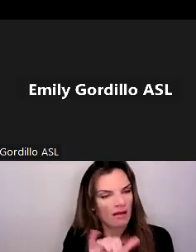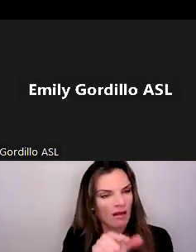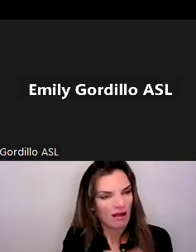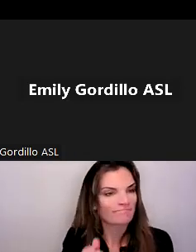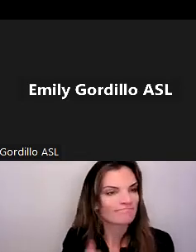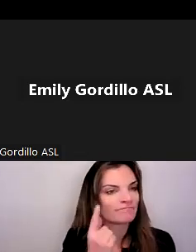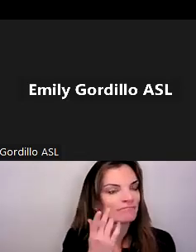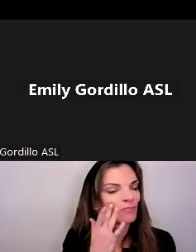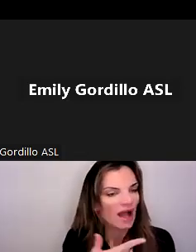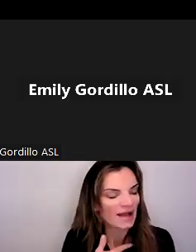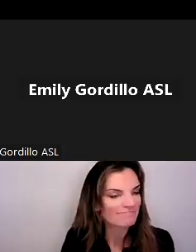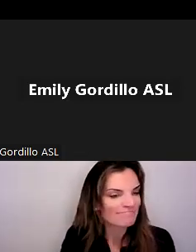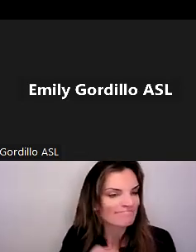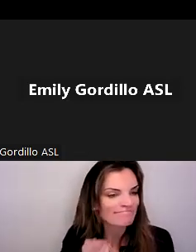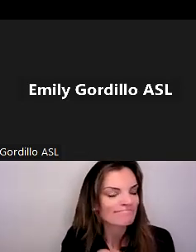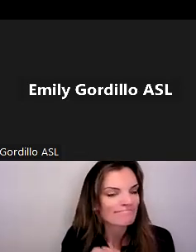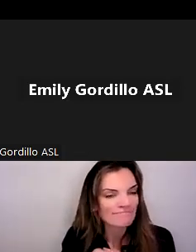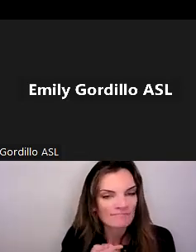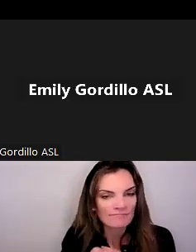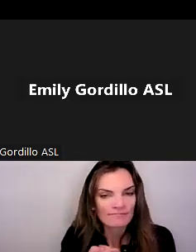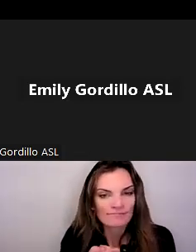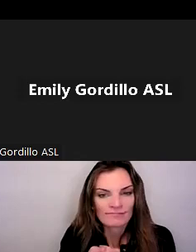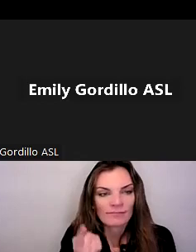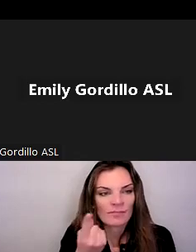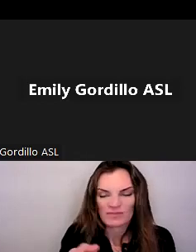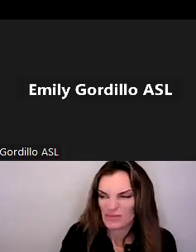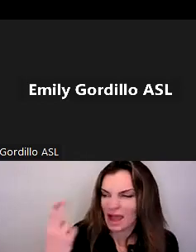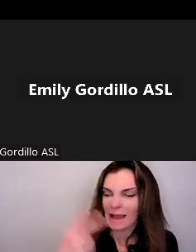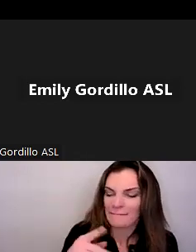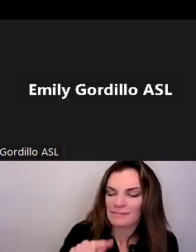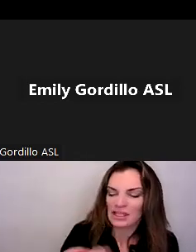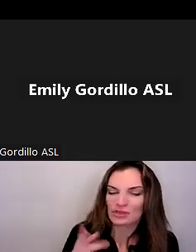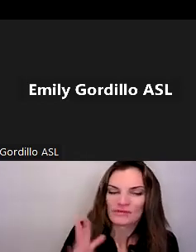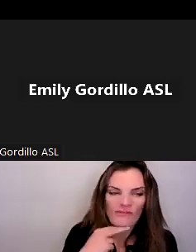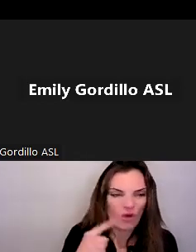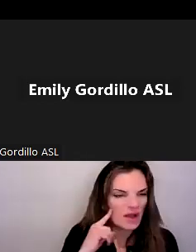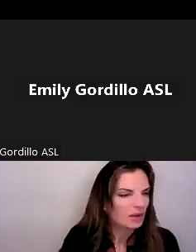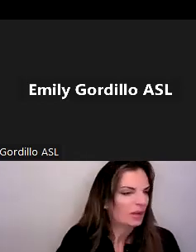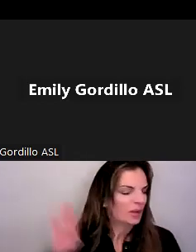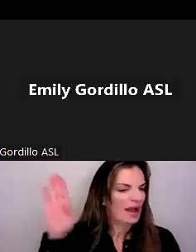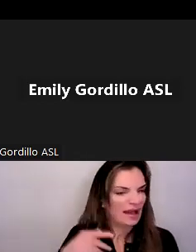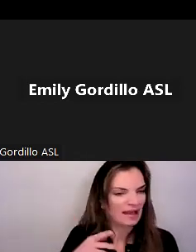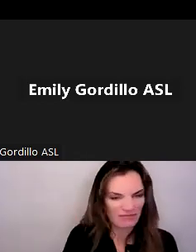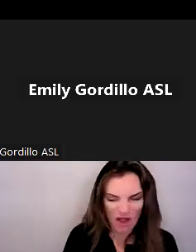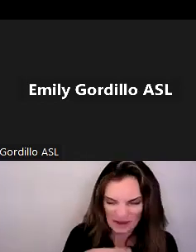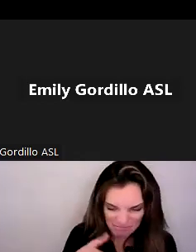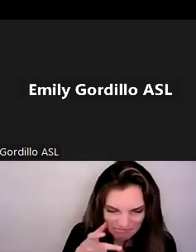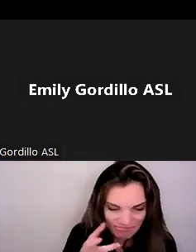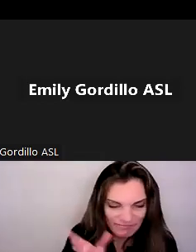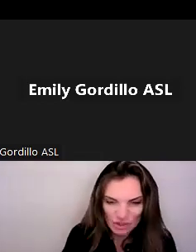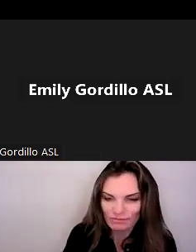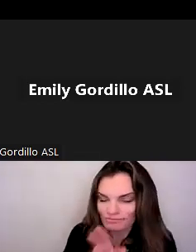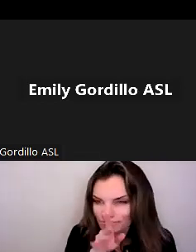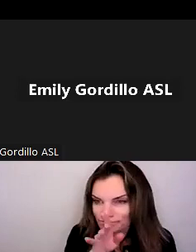why I'm having difficulty with somebody that has a higher pitched voice. I'm having difficulty hearing this child speaking, because a lot of